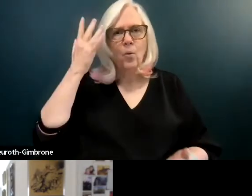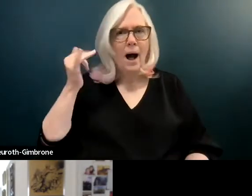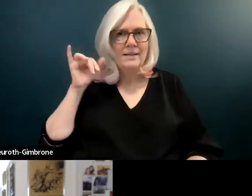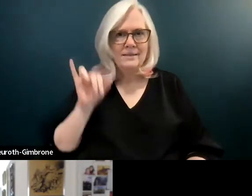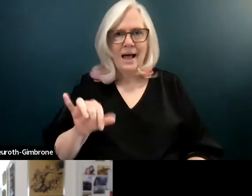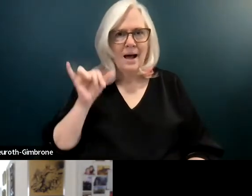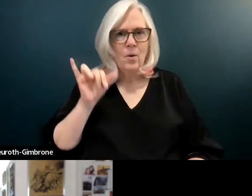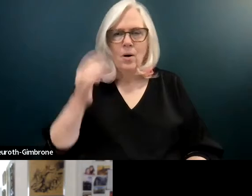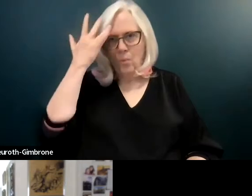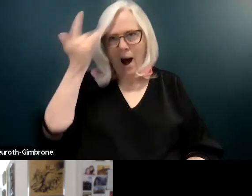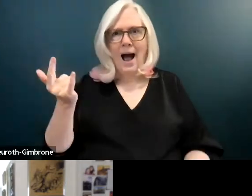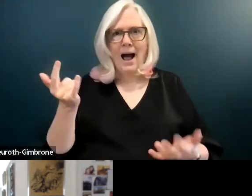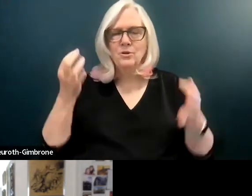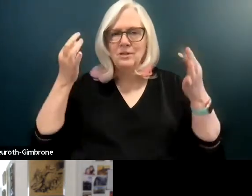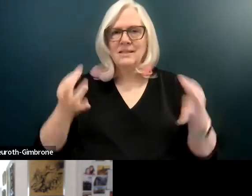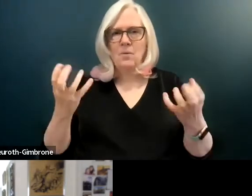did you decide you wanted to learn it?